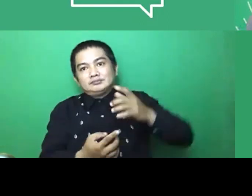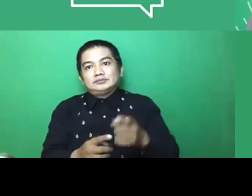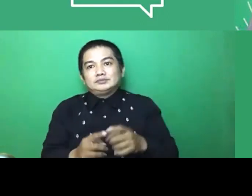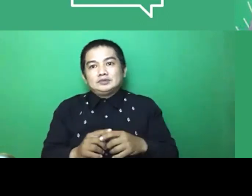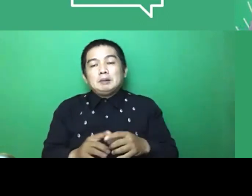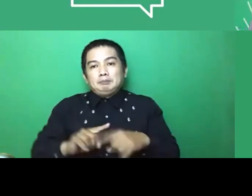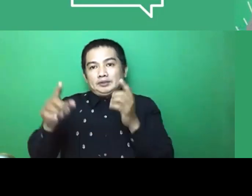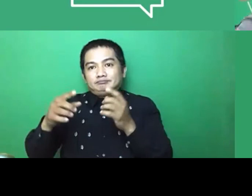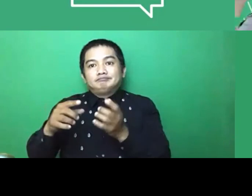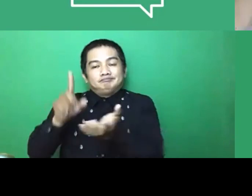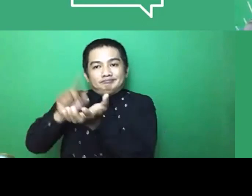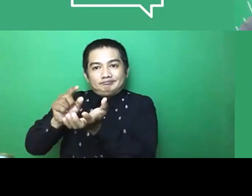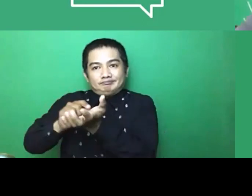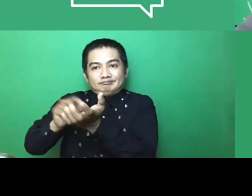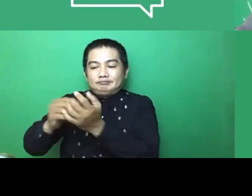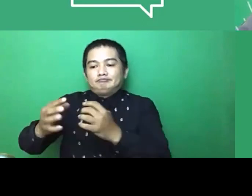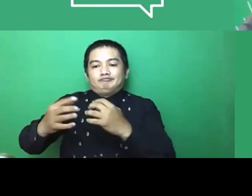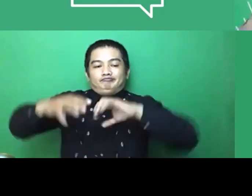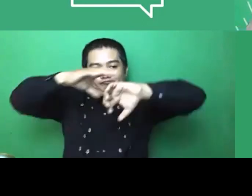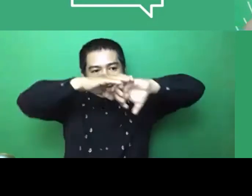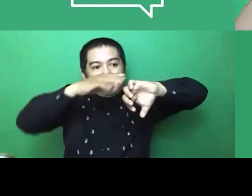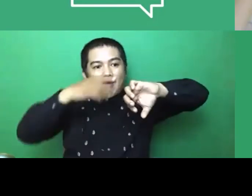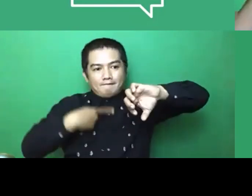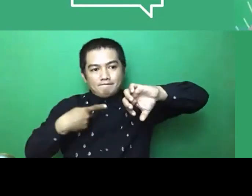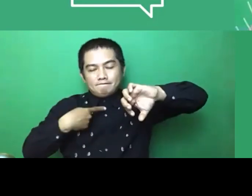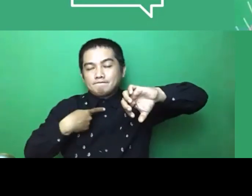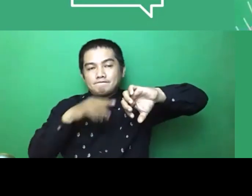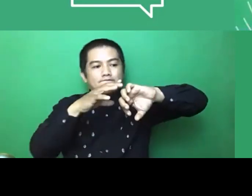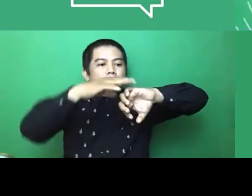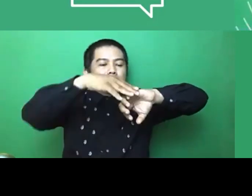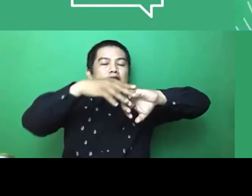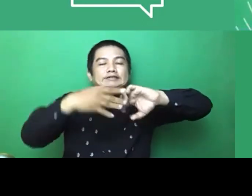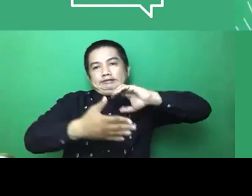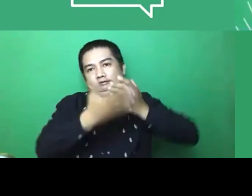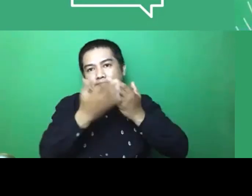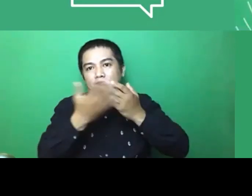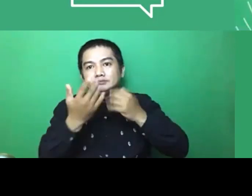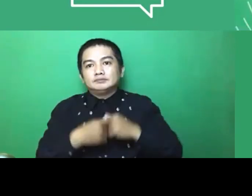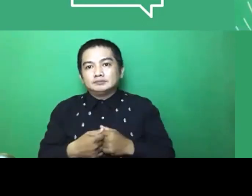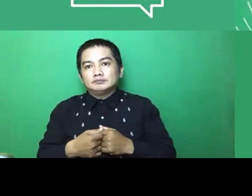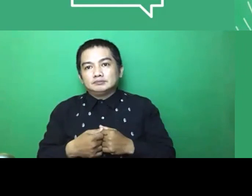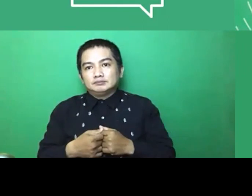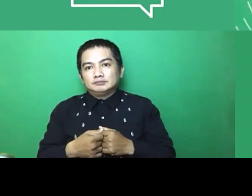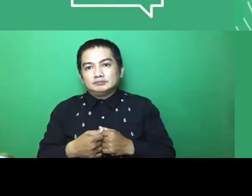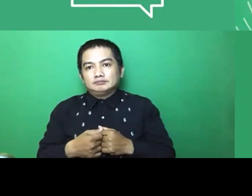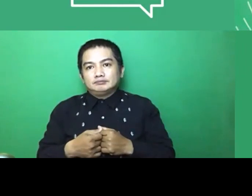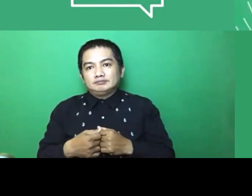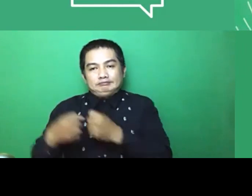doesn't care, because the top doesn't exist. You're making it as it goes. So if there are structural